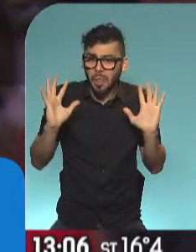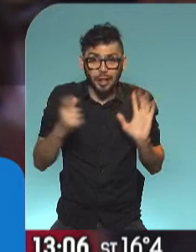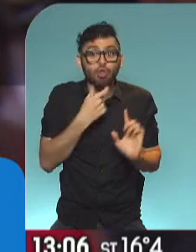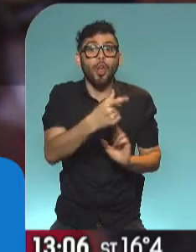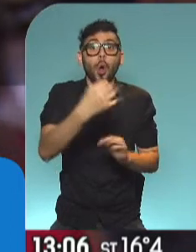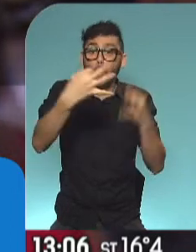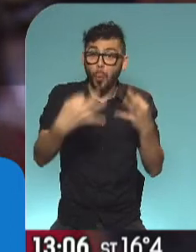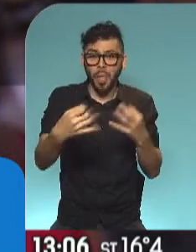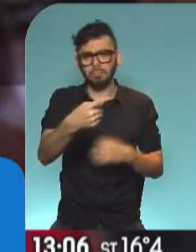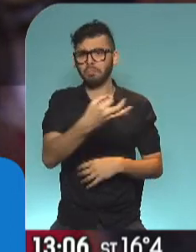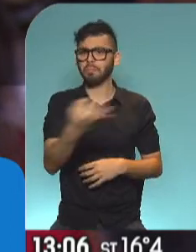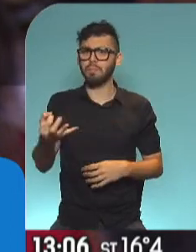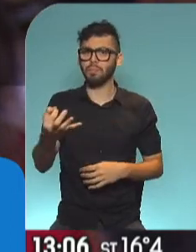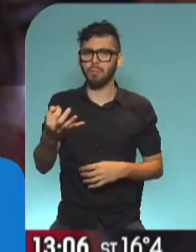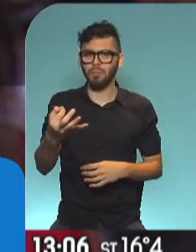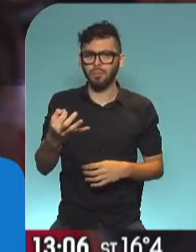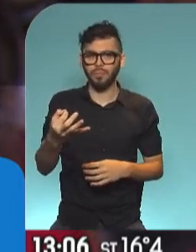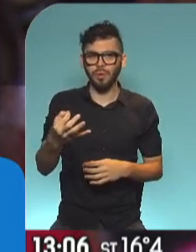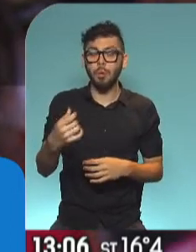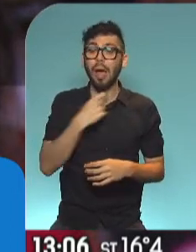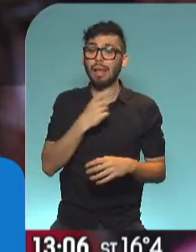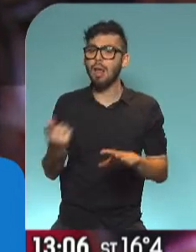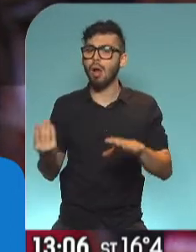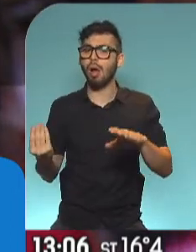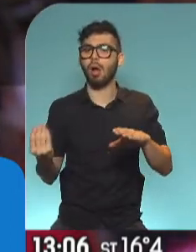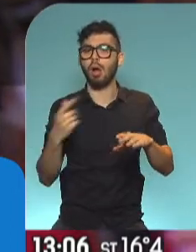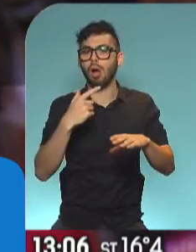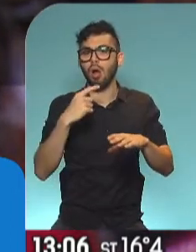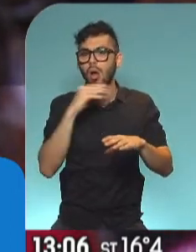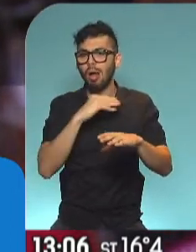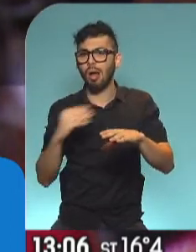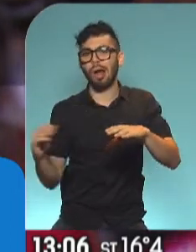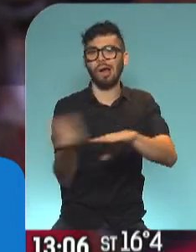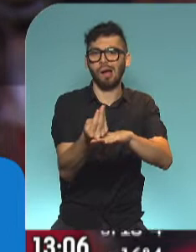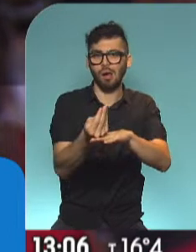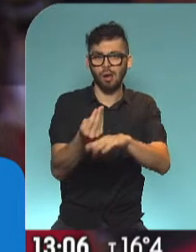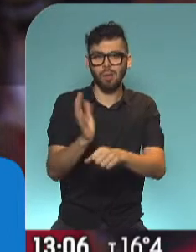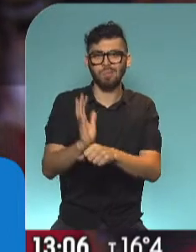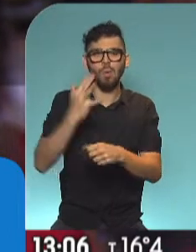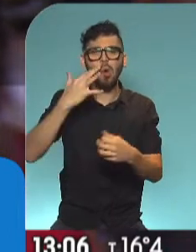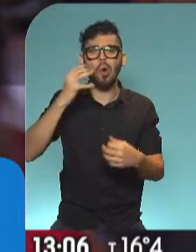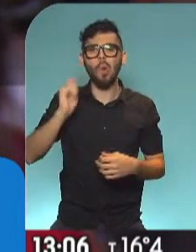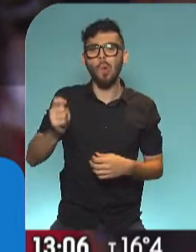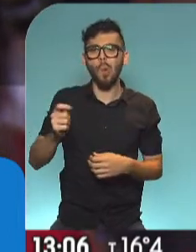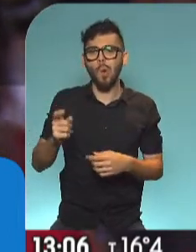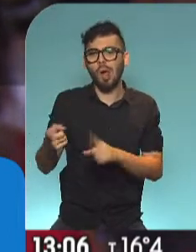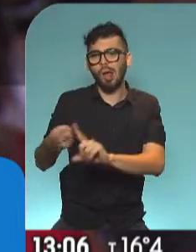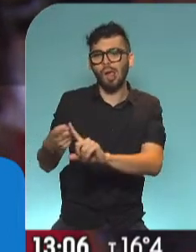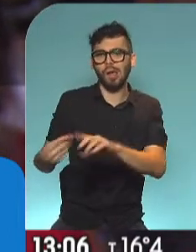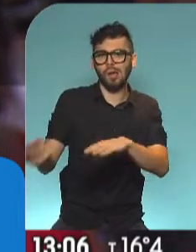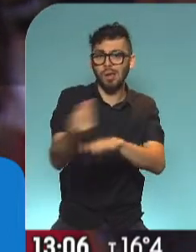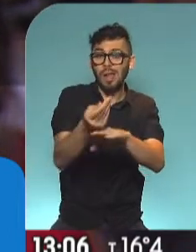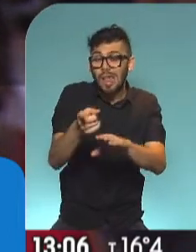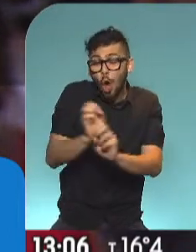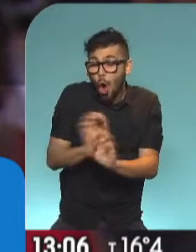thing. But they want to pack the court. You know what that means? They want to put on a lot of justices. These are things that are just horrible.